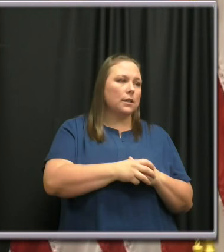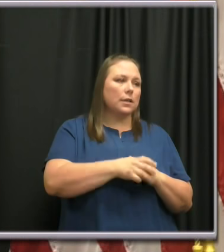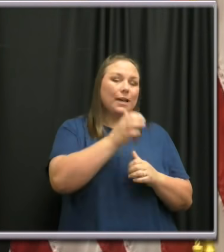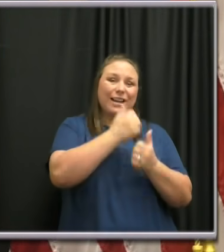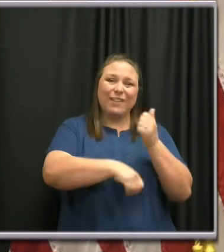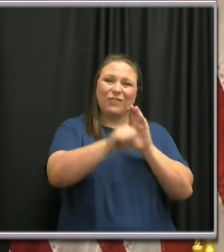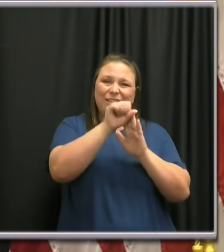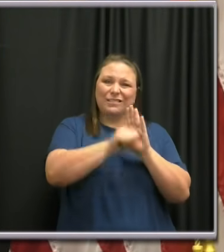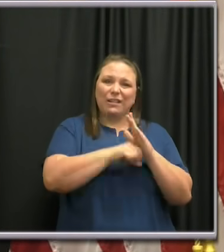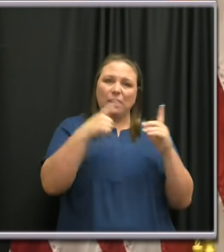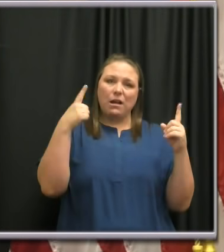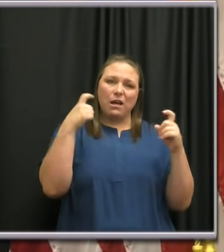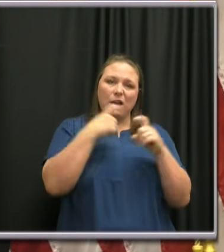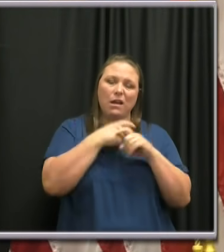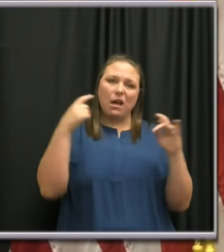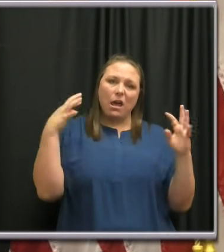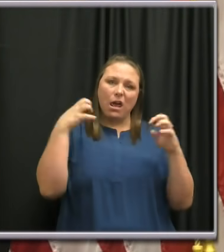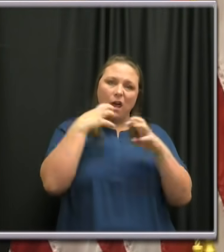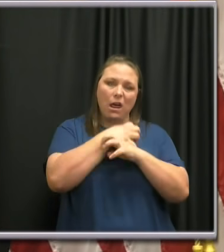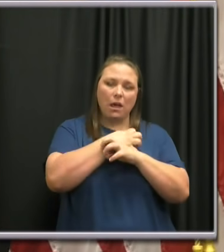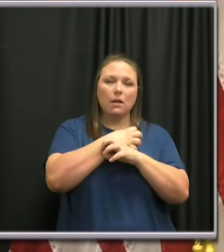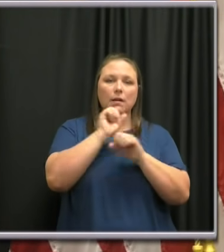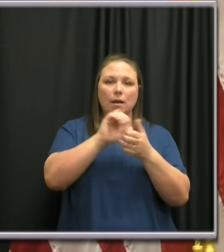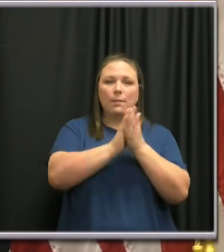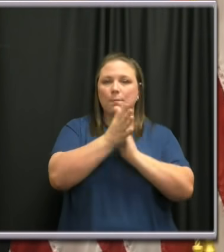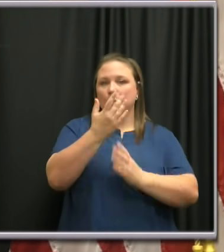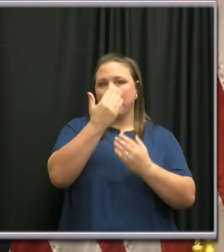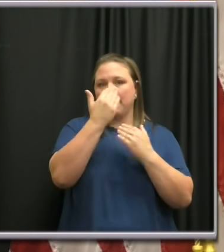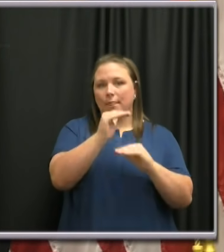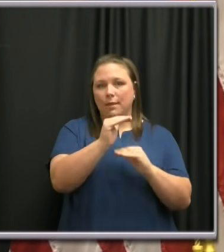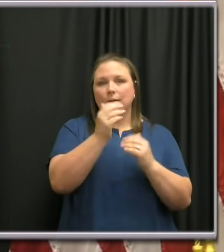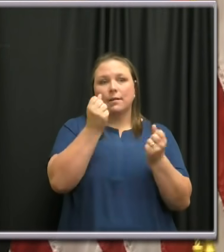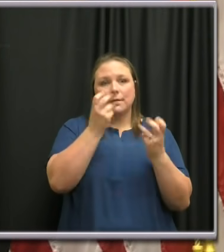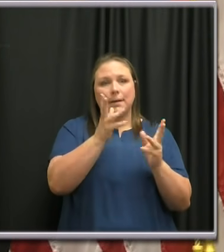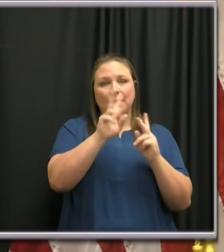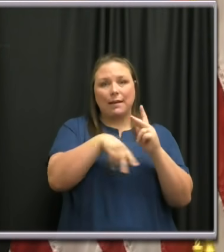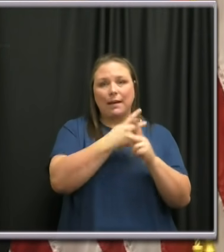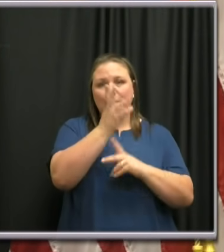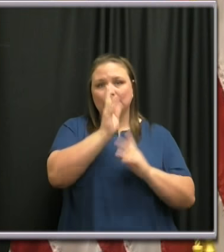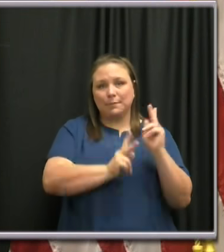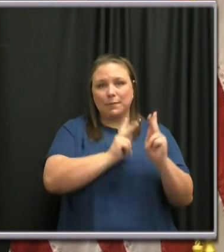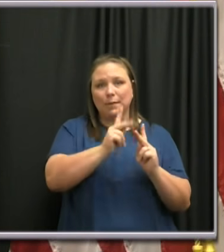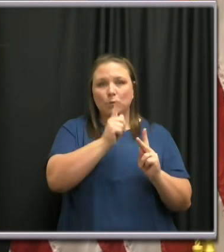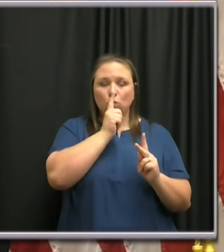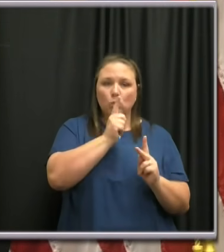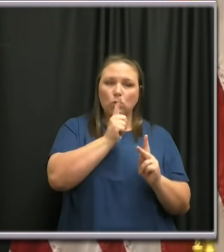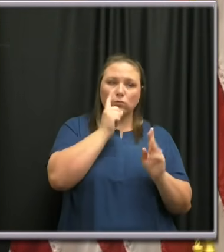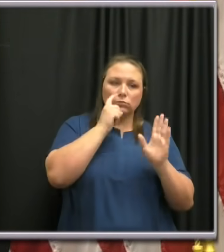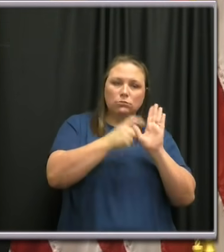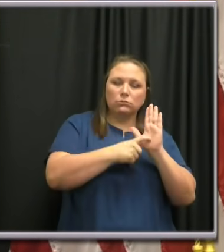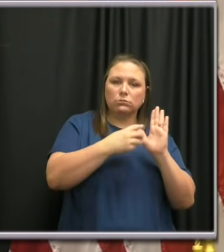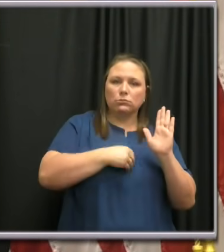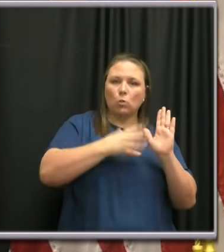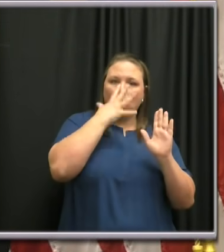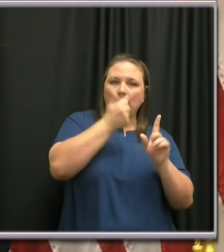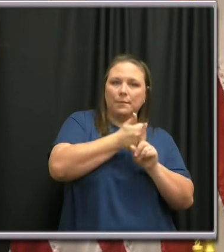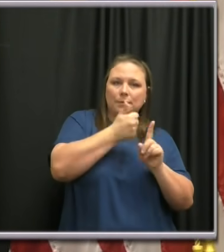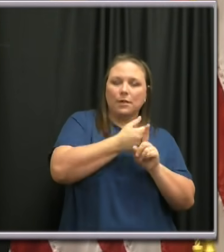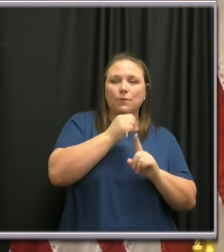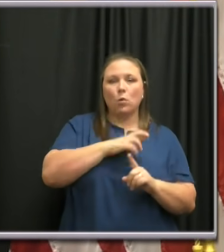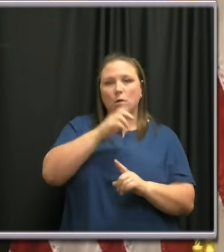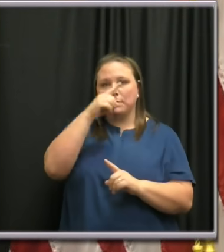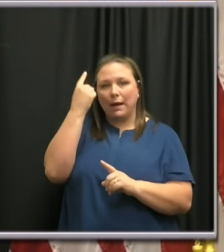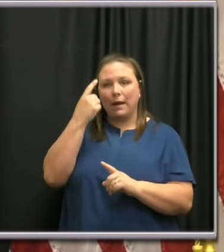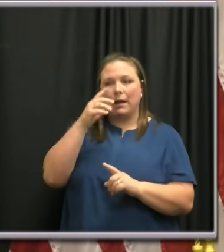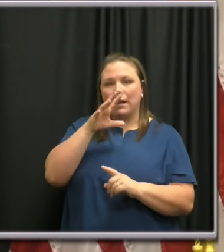is complicated and it can be limiting. So there are many types of people who might identify as white or African American